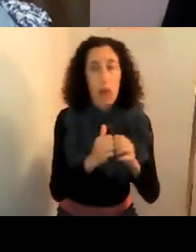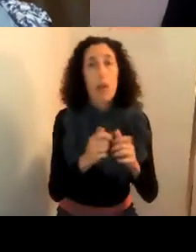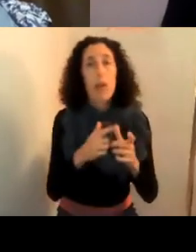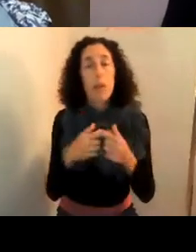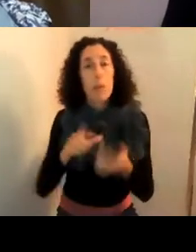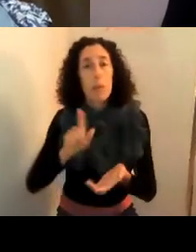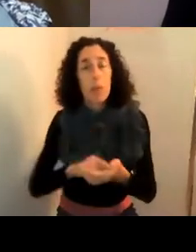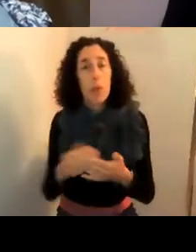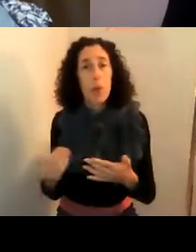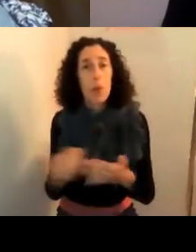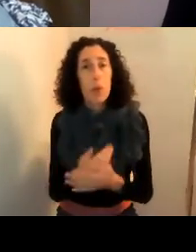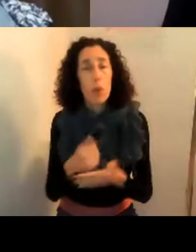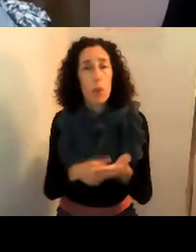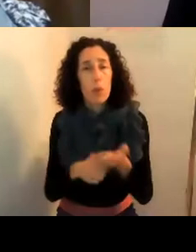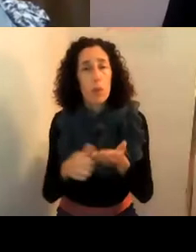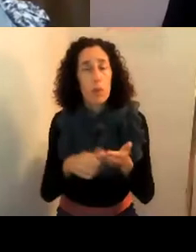Solidarities. It's a monthly,